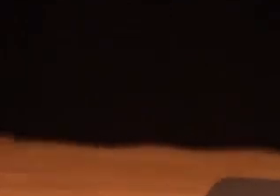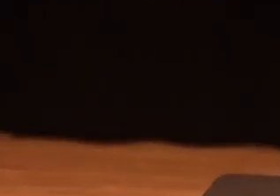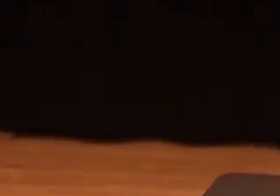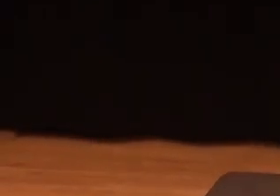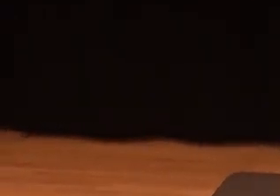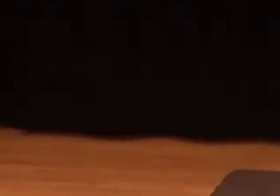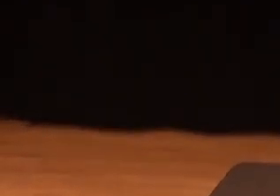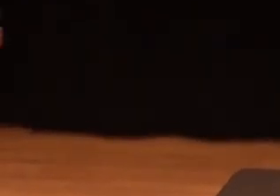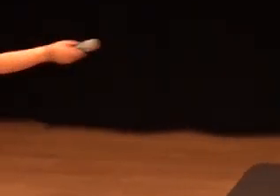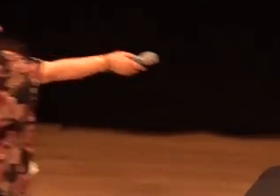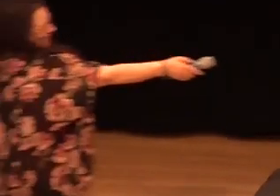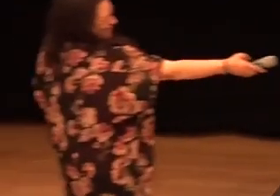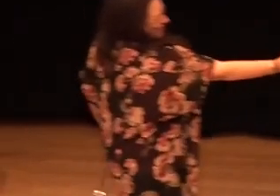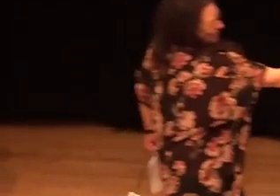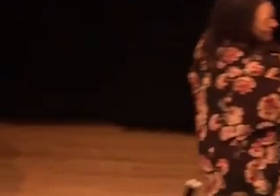story later in the panel.